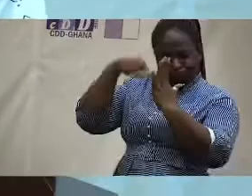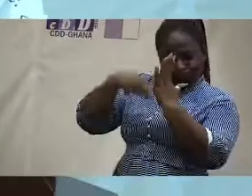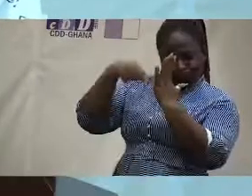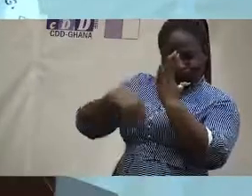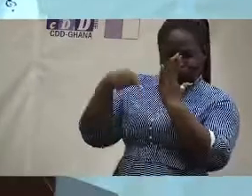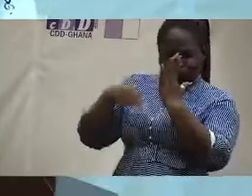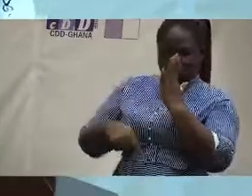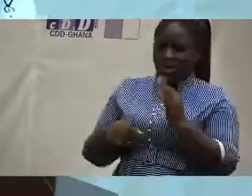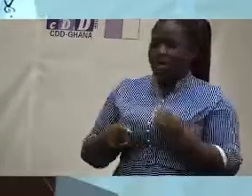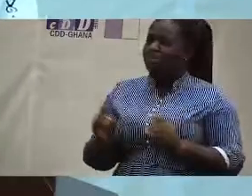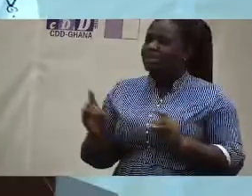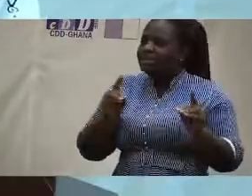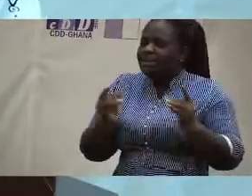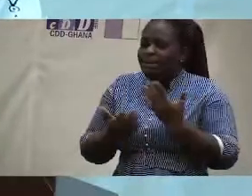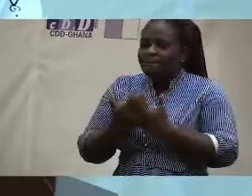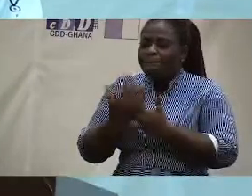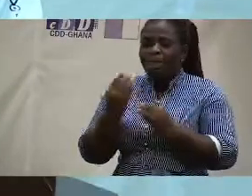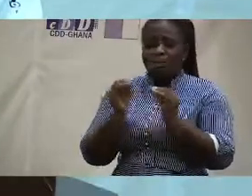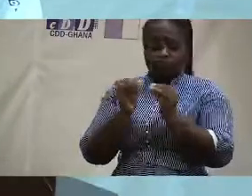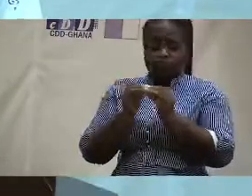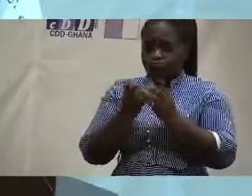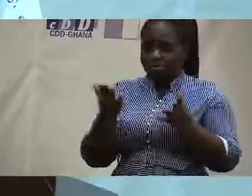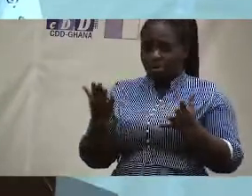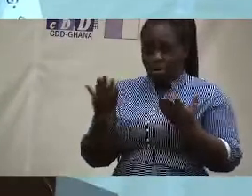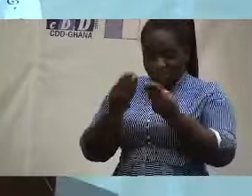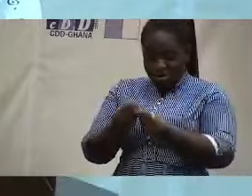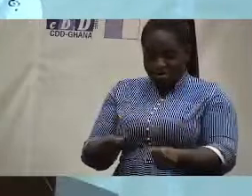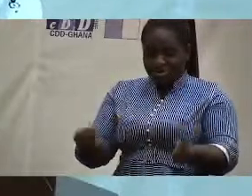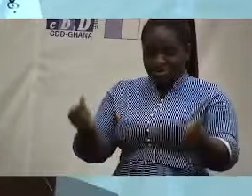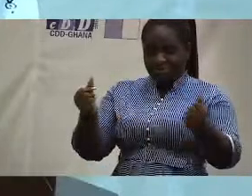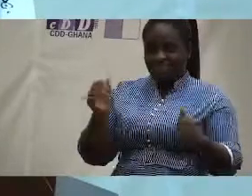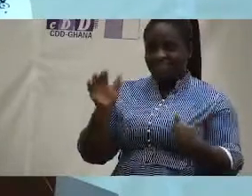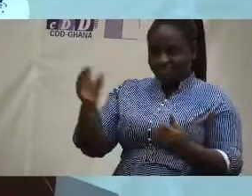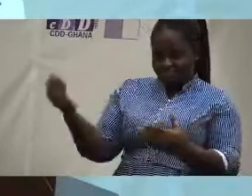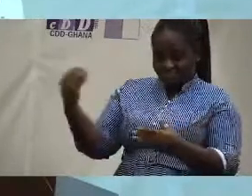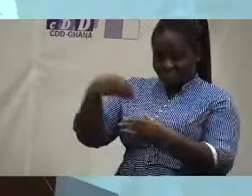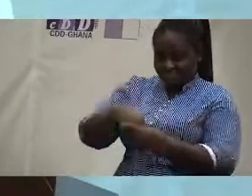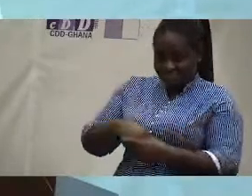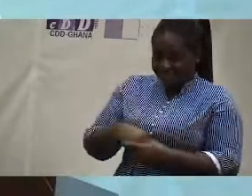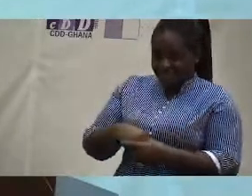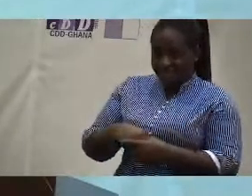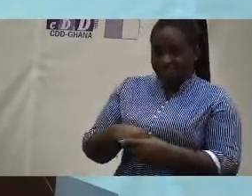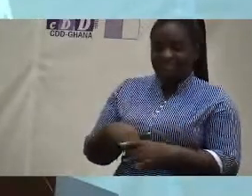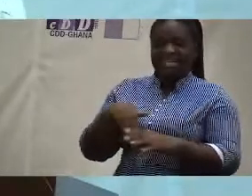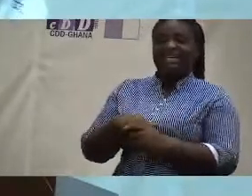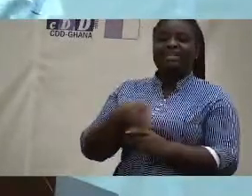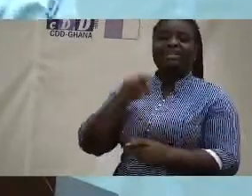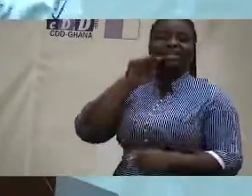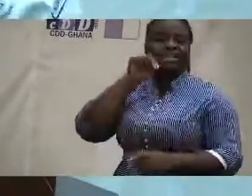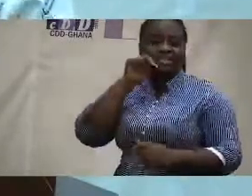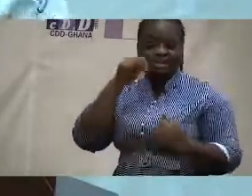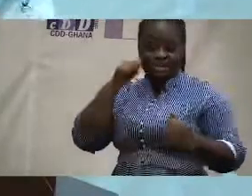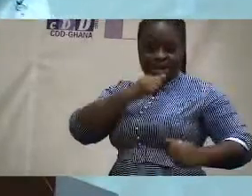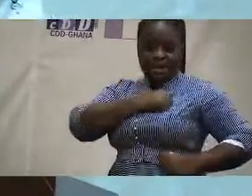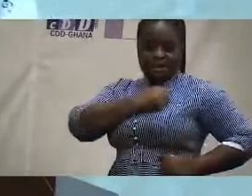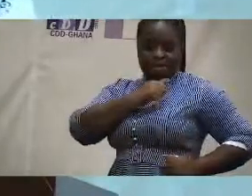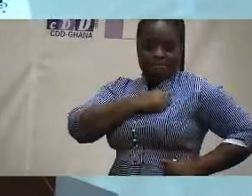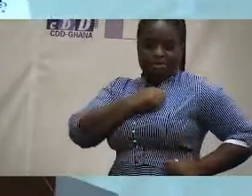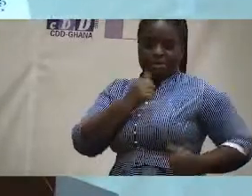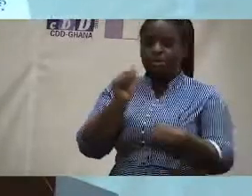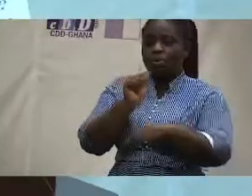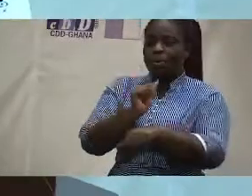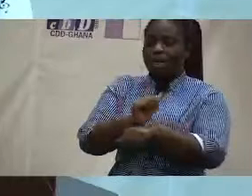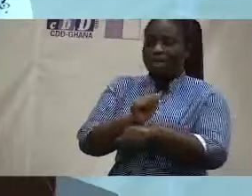been utilized by security agencies, resulting in her involvement in the Nigerian Army's Operation